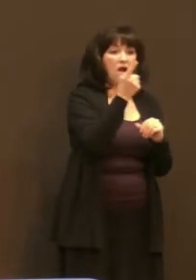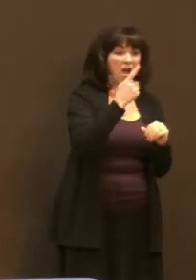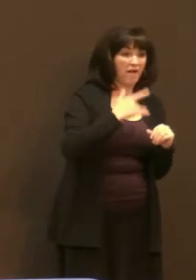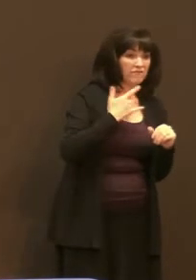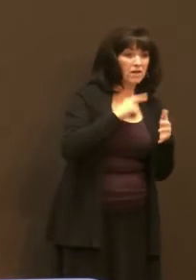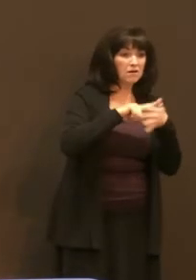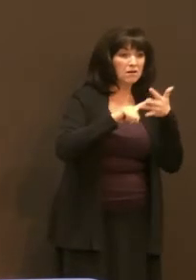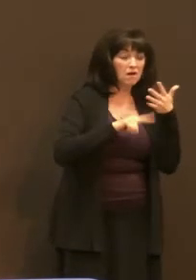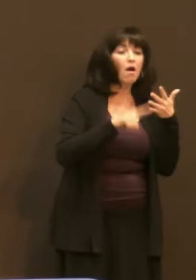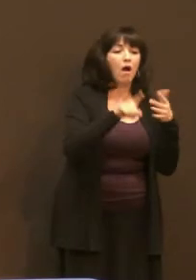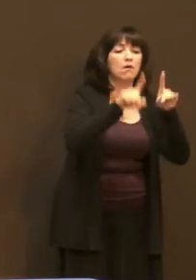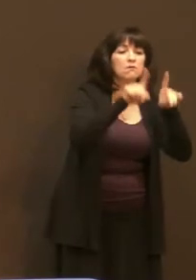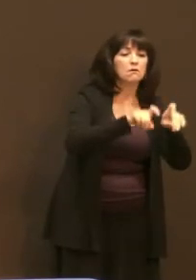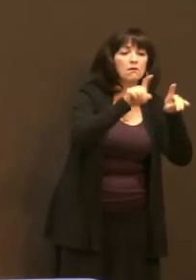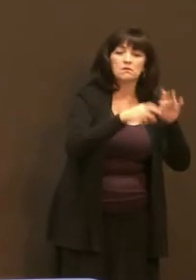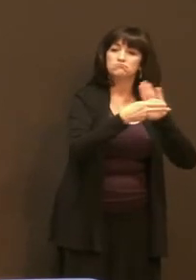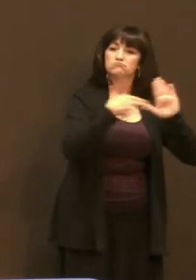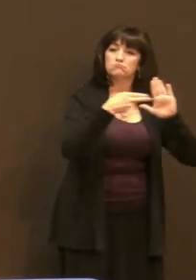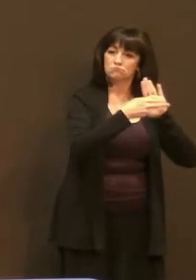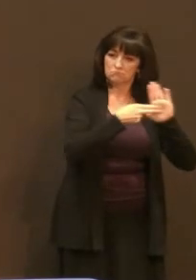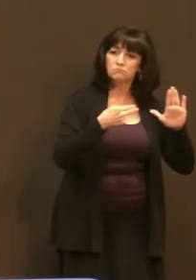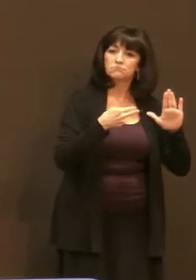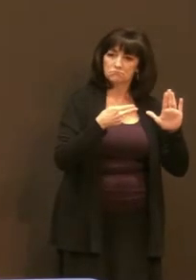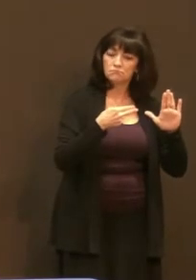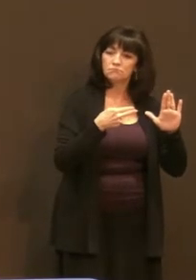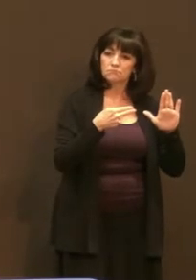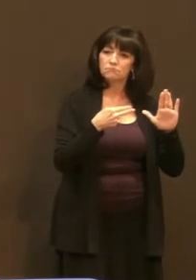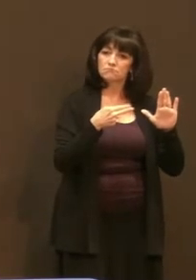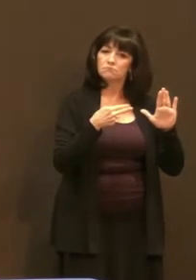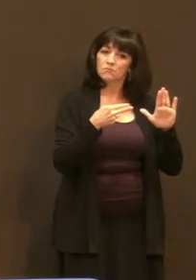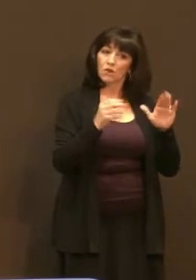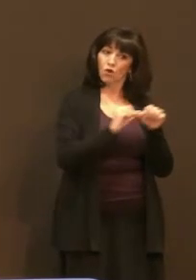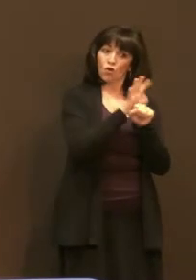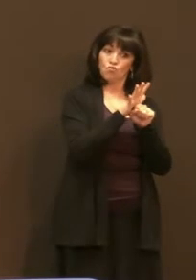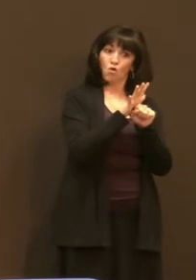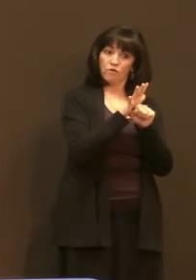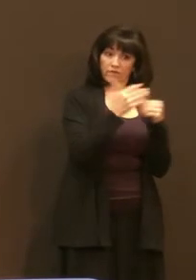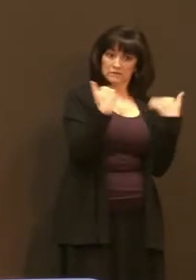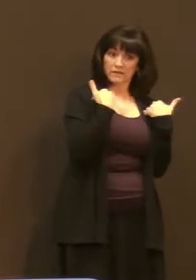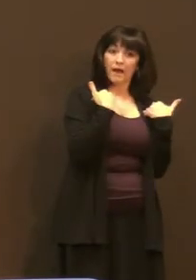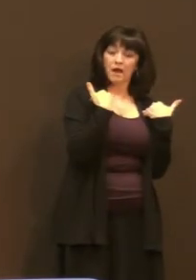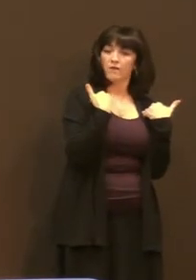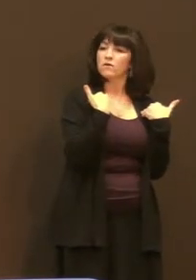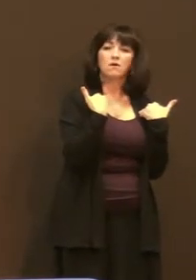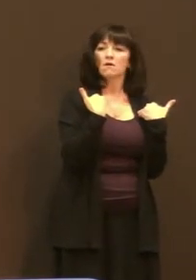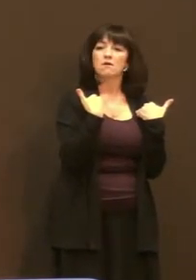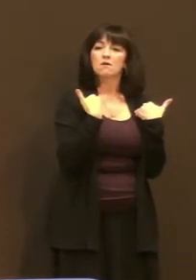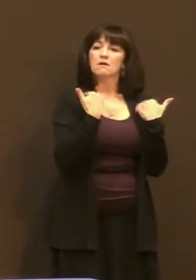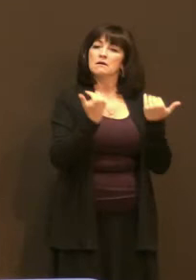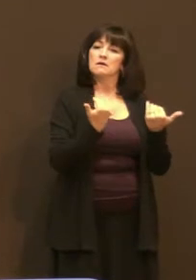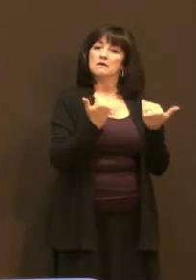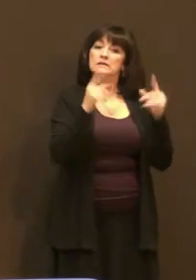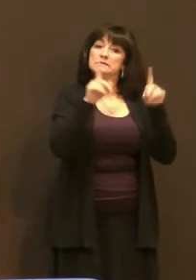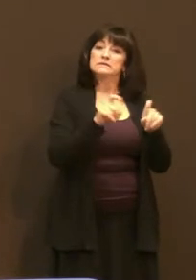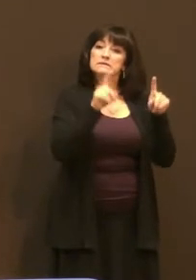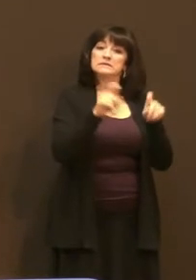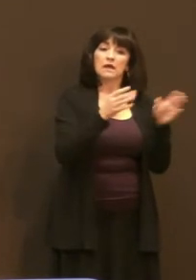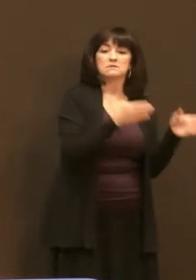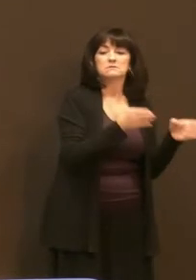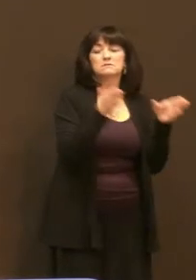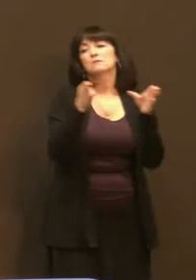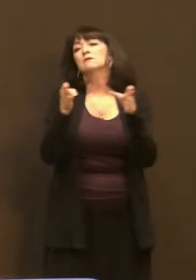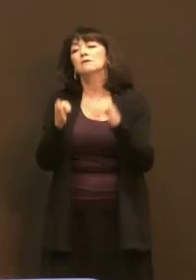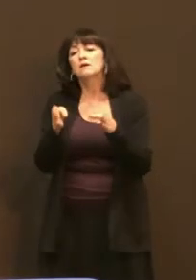people are coronavirus positive, to one where we're testing,